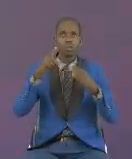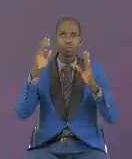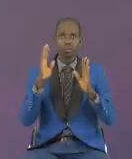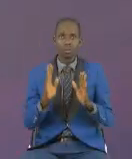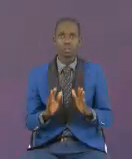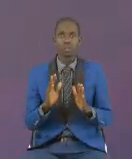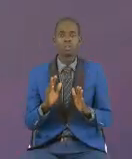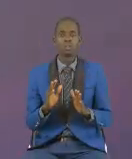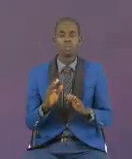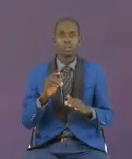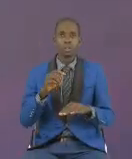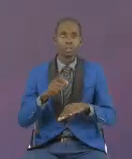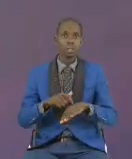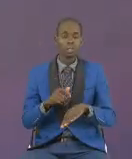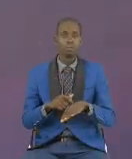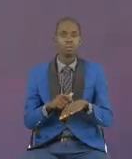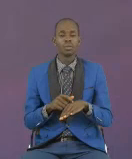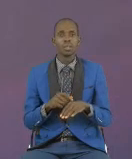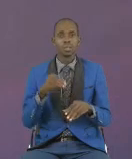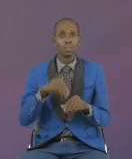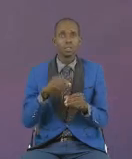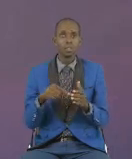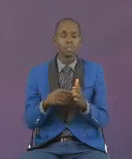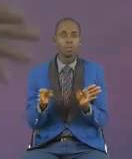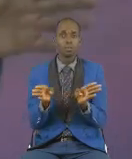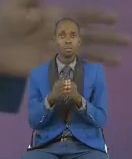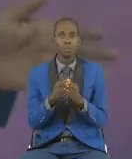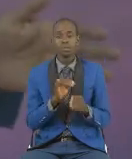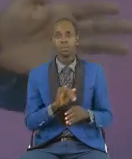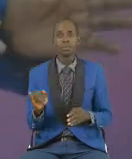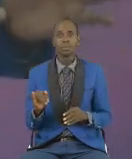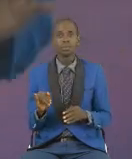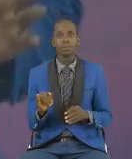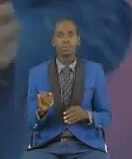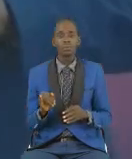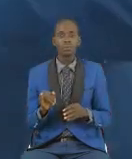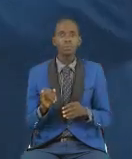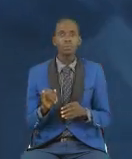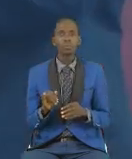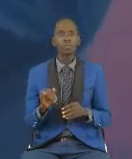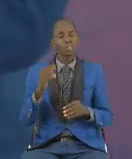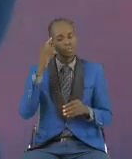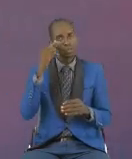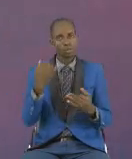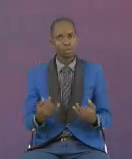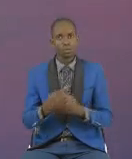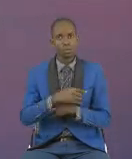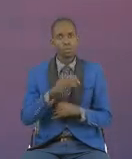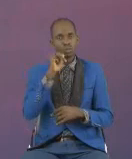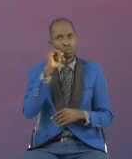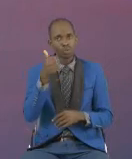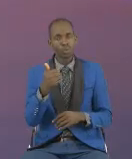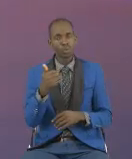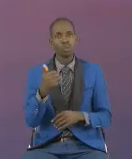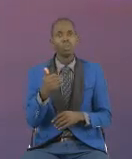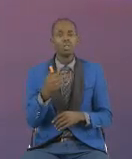session, this conference, for the 4 days, today and tomorrow and Monday and Tuesday,